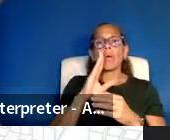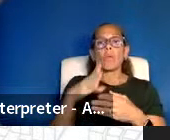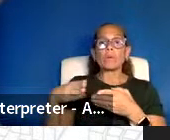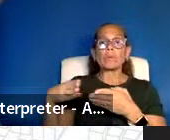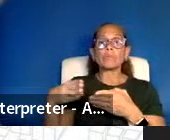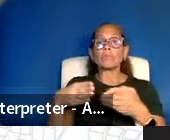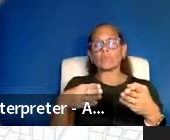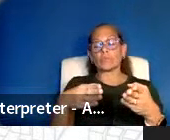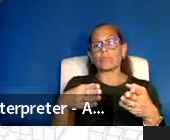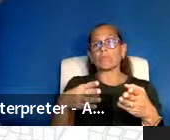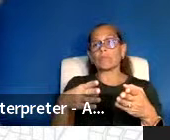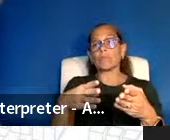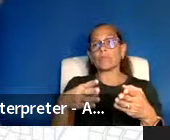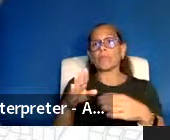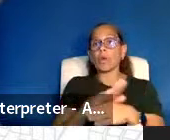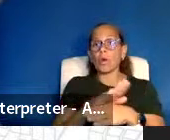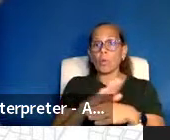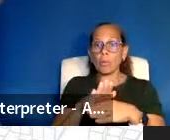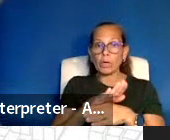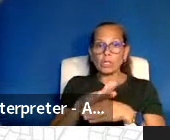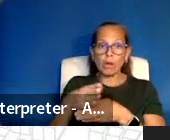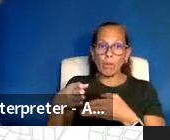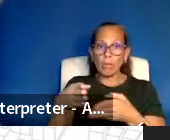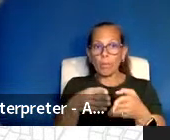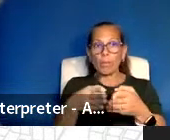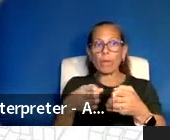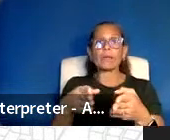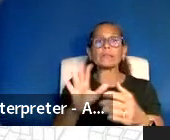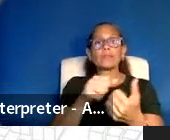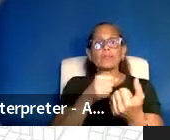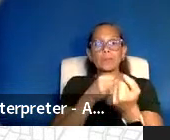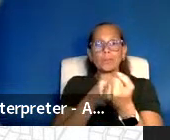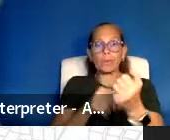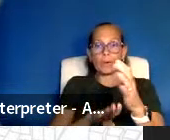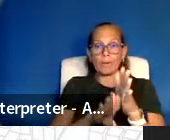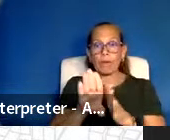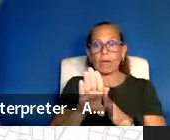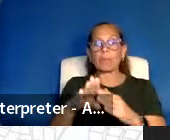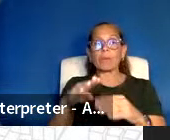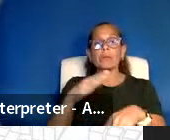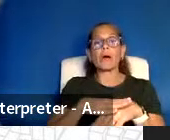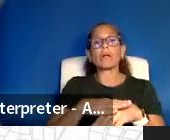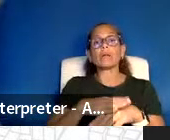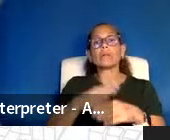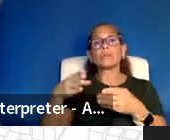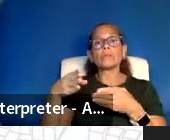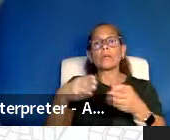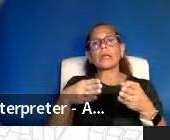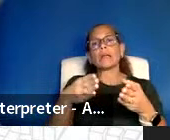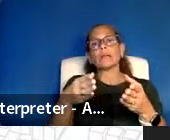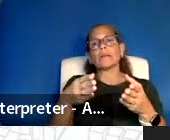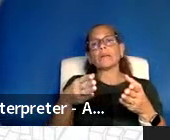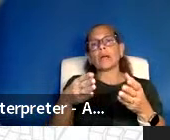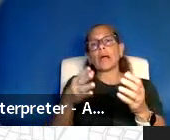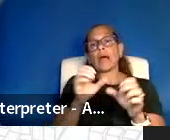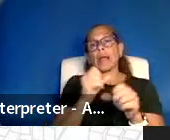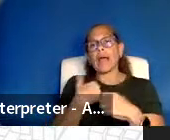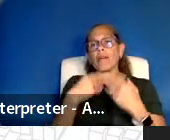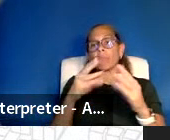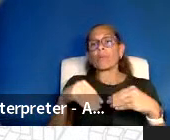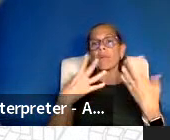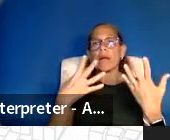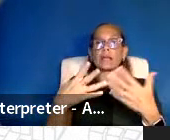Avenues as welcoming commercial corridors, as well as to support development on these key corridors and step down and